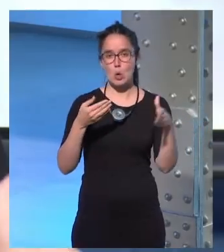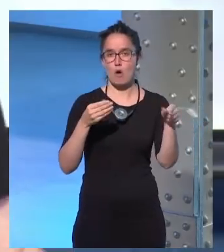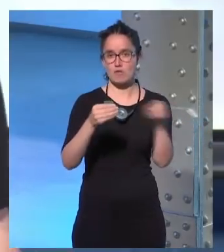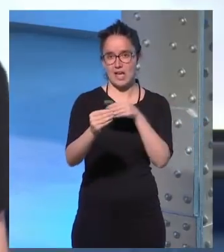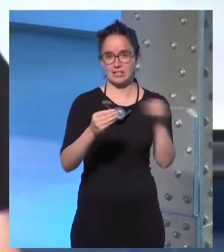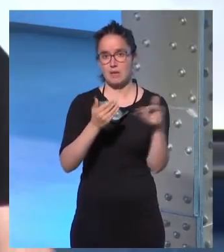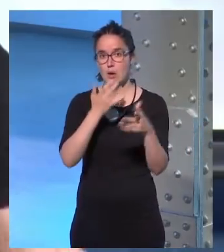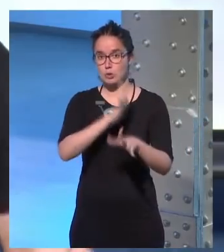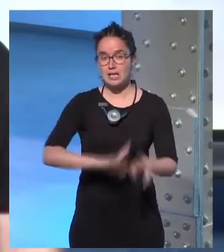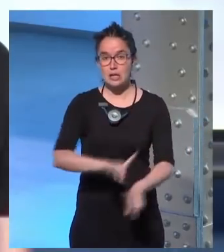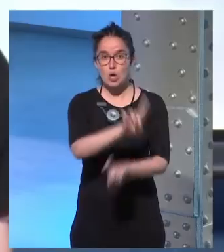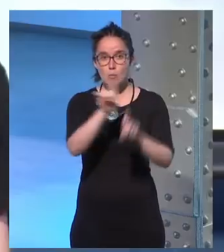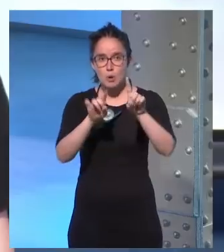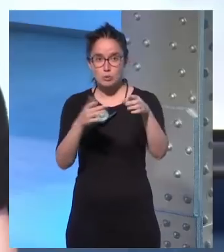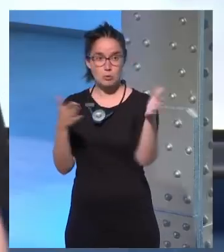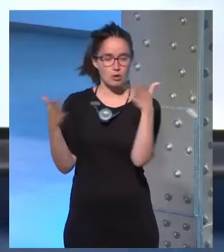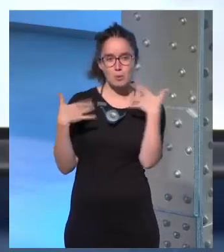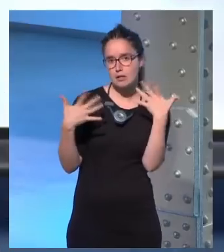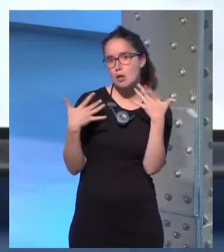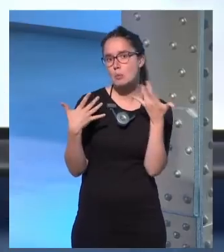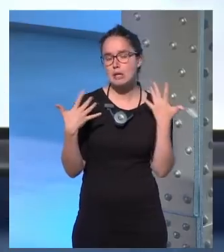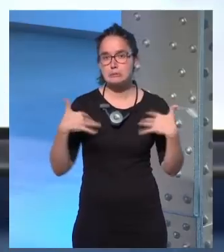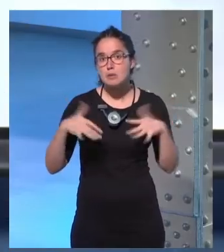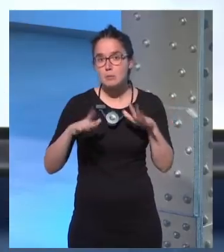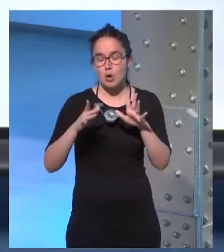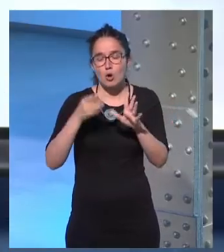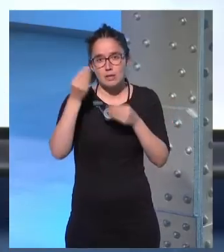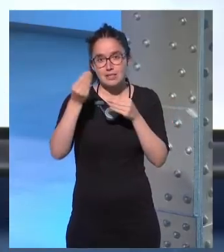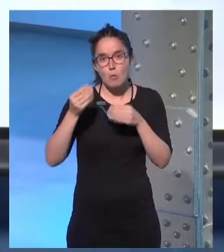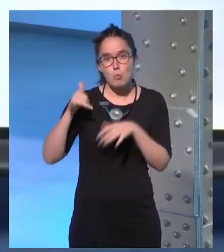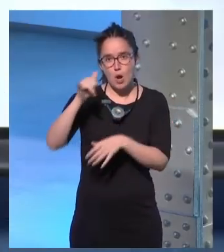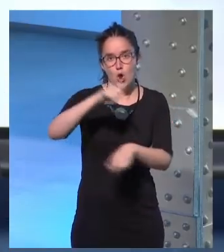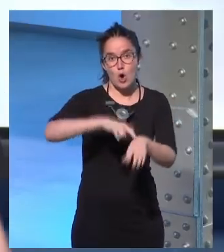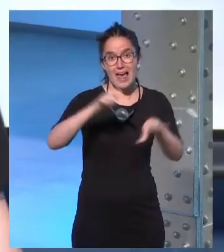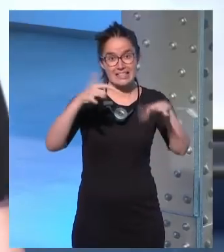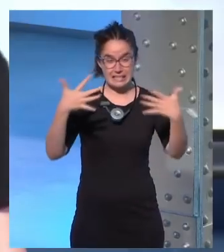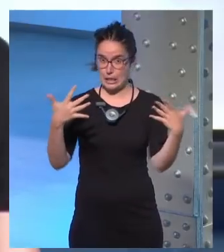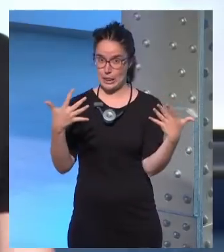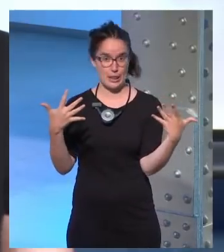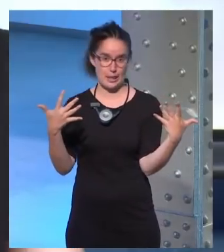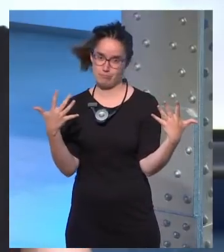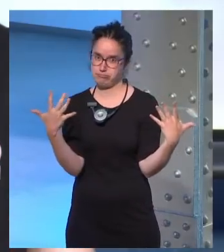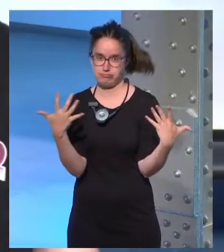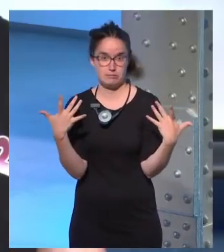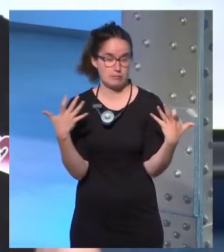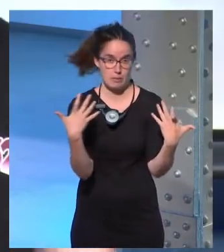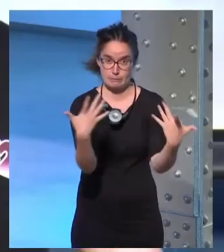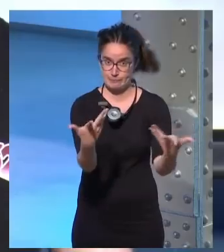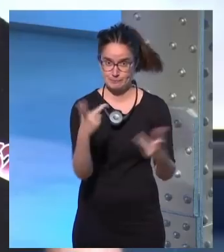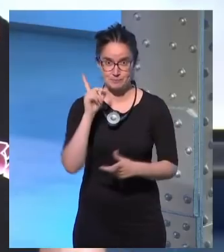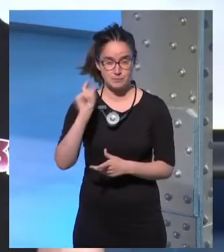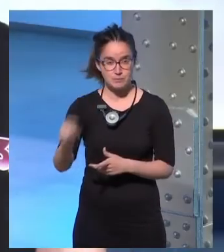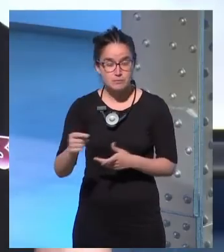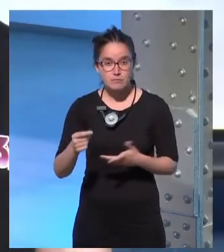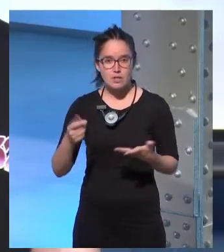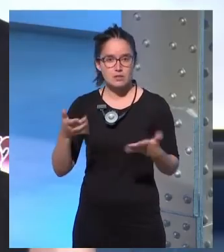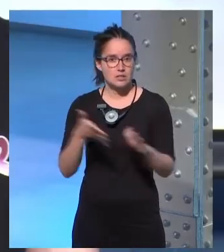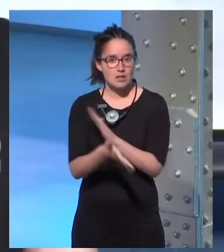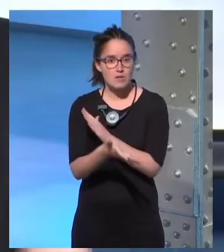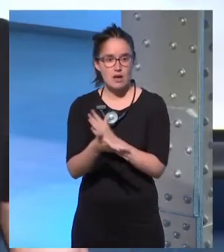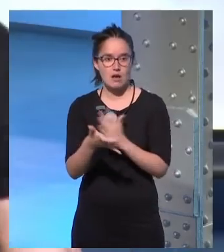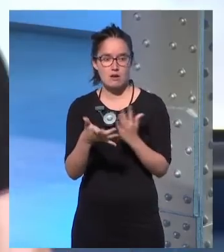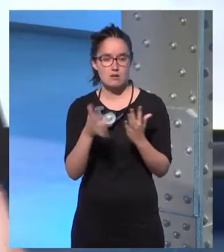be over between 7:30. We will leave some minutes for some questions, but please be aware that we have our flight at